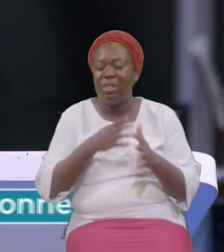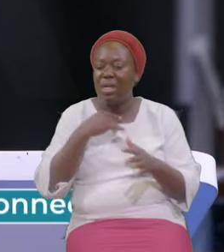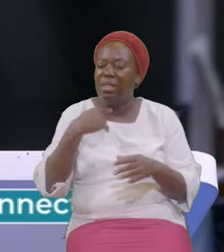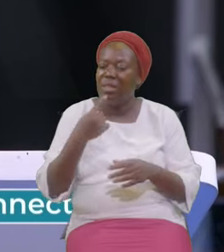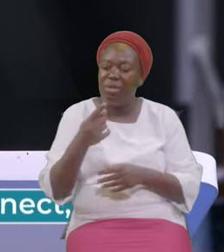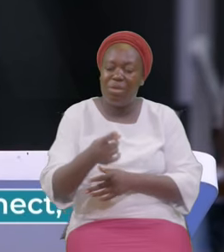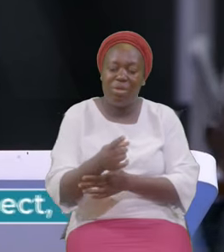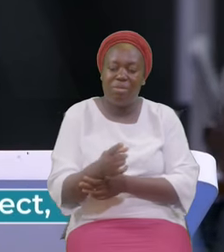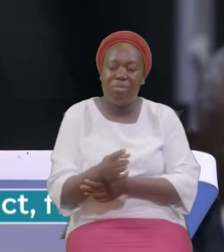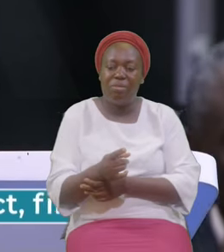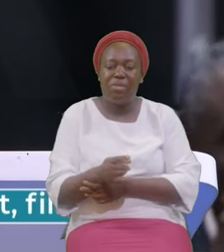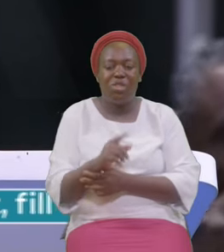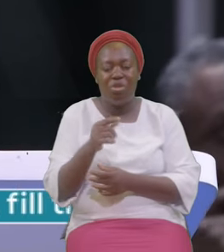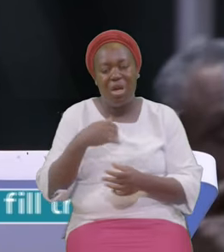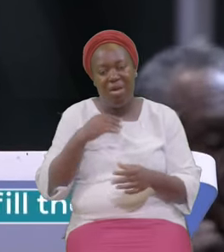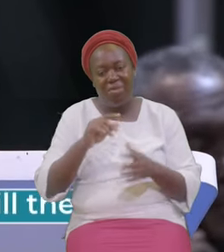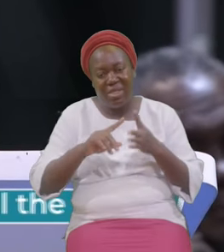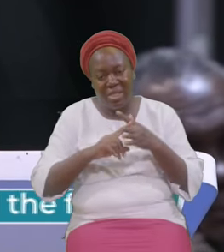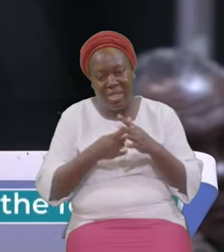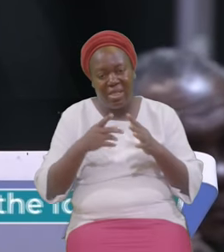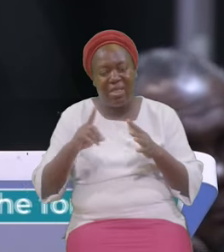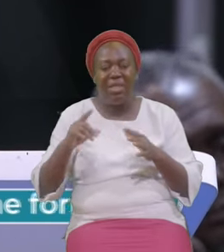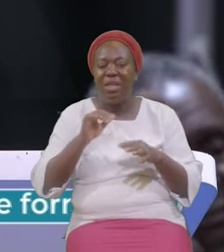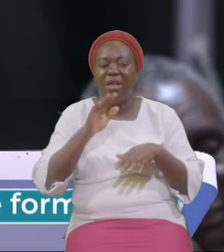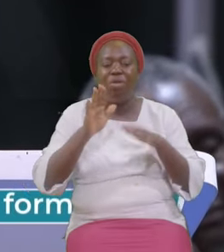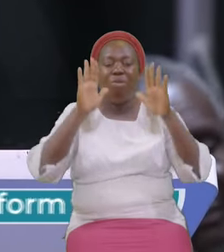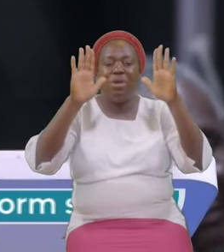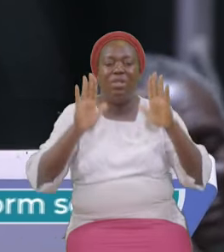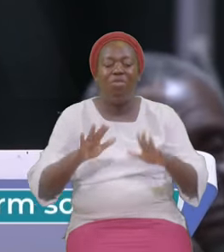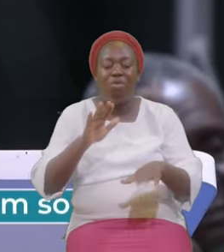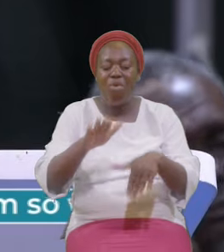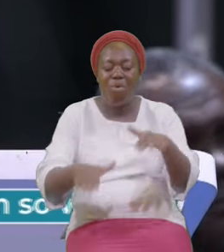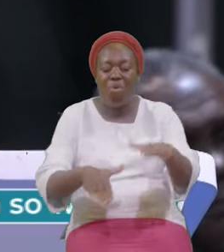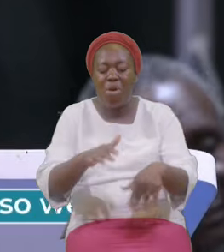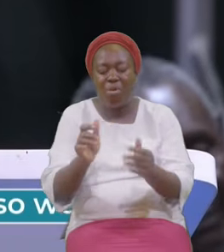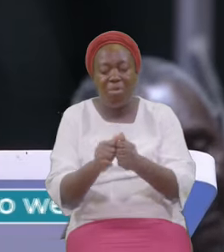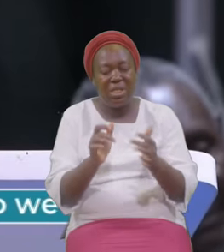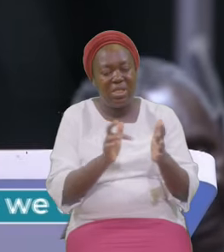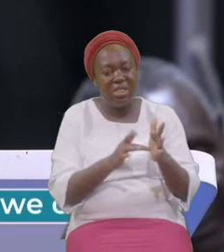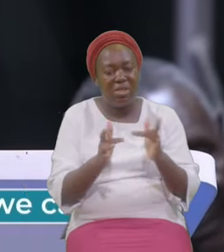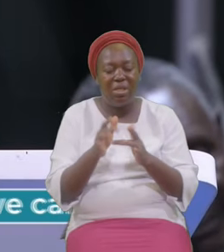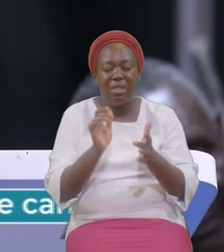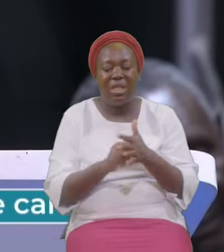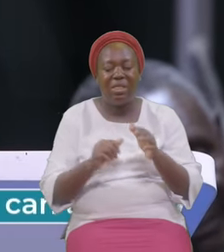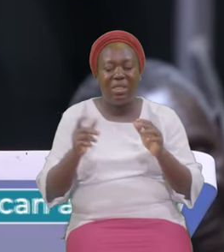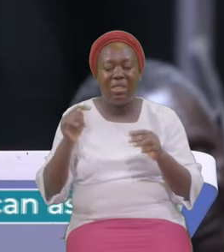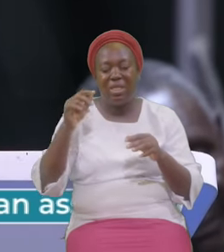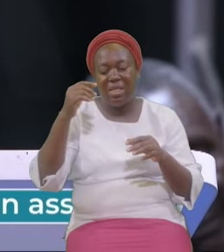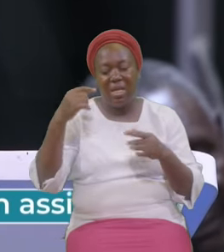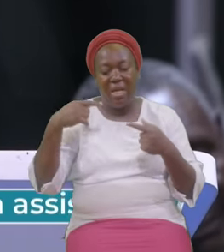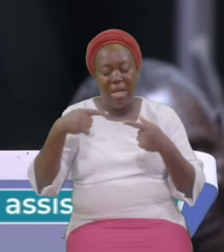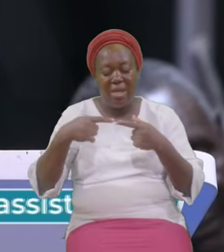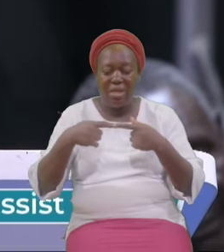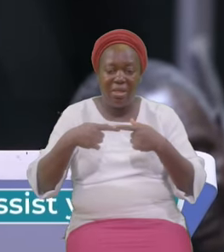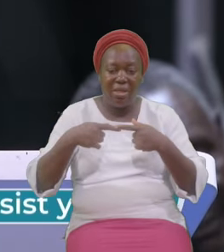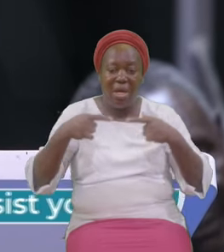you have started a wonderful work with Jesus that the enemy can never stop you anymore. So this banquet will be